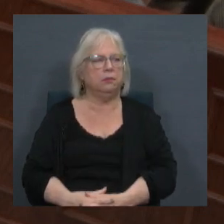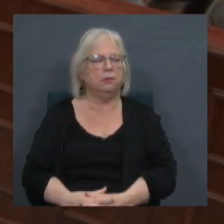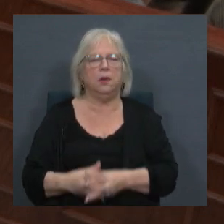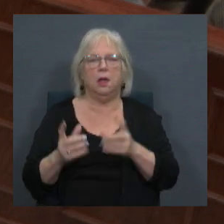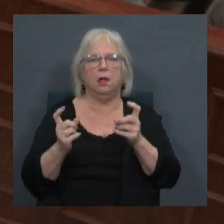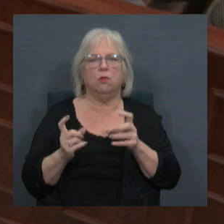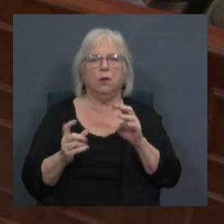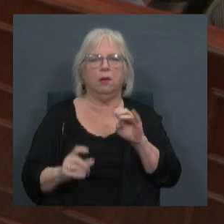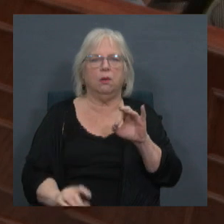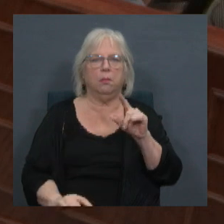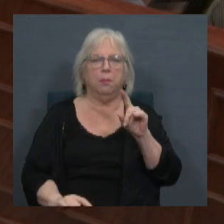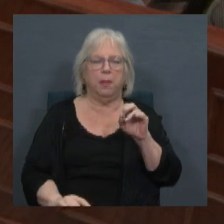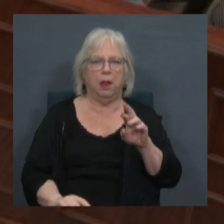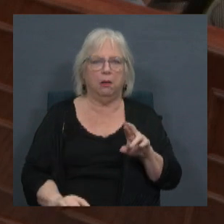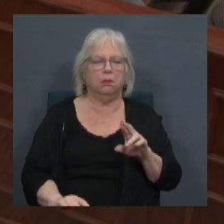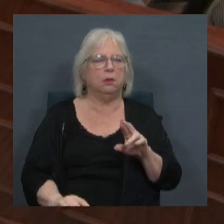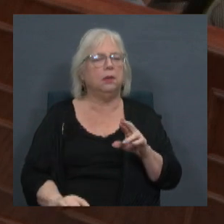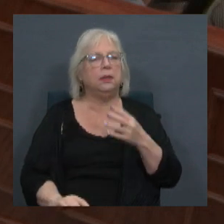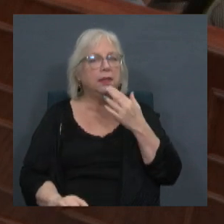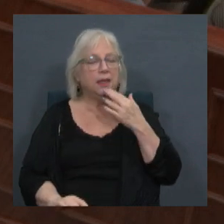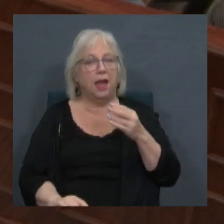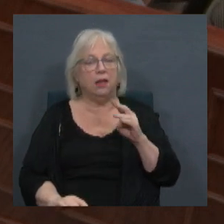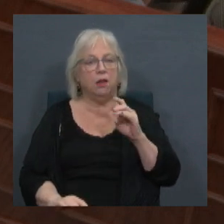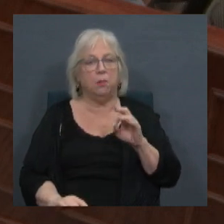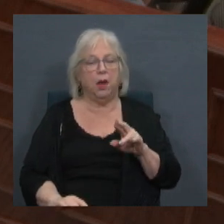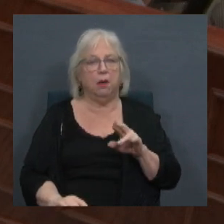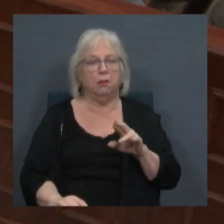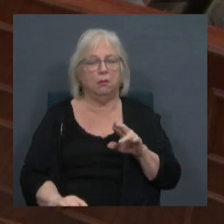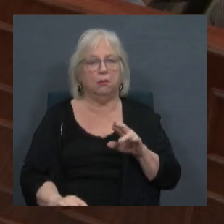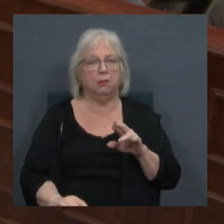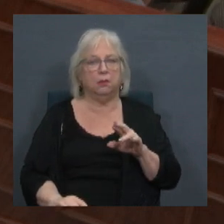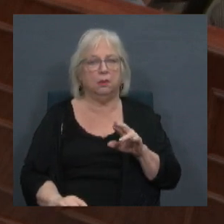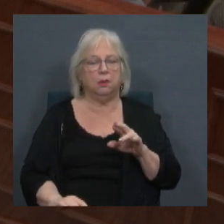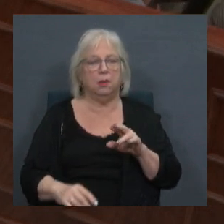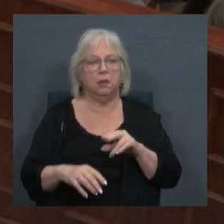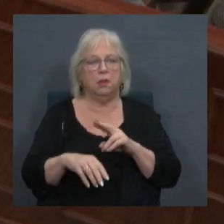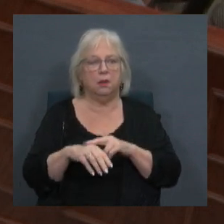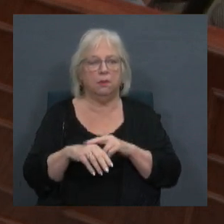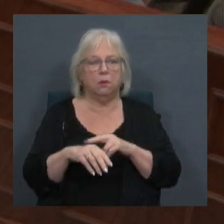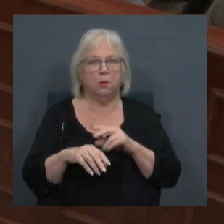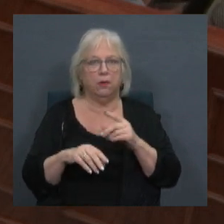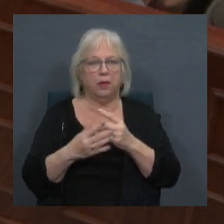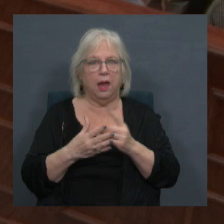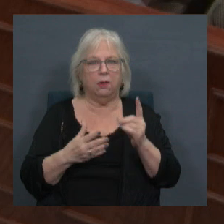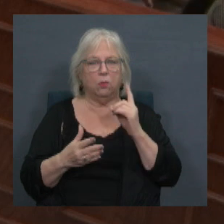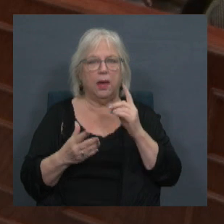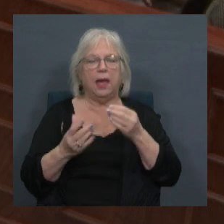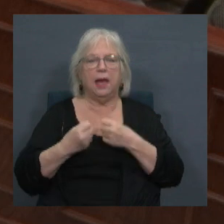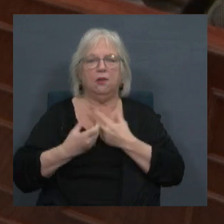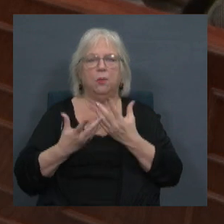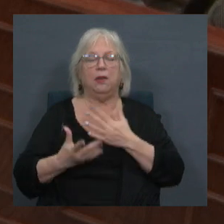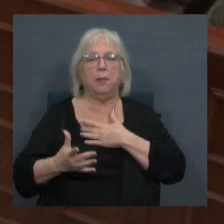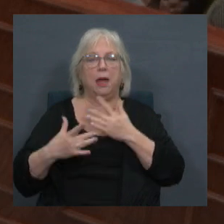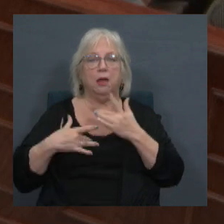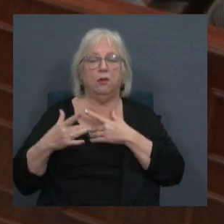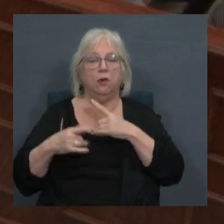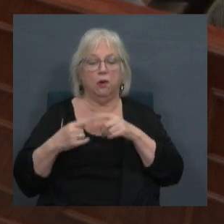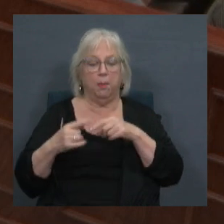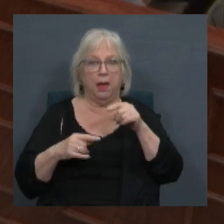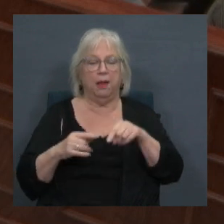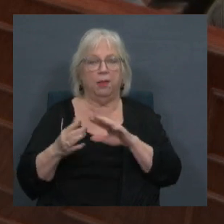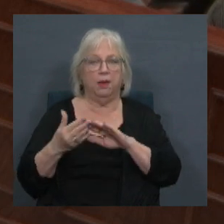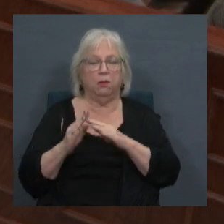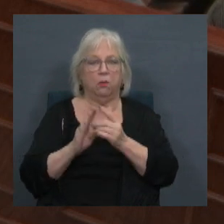Director Miller? Thank you, Mayor. Of course, last week I expressed my concern about this